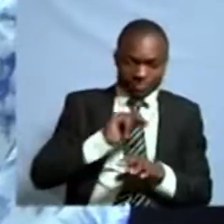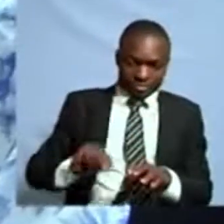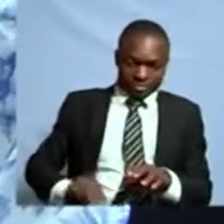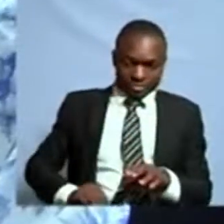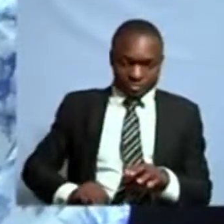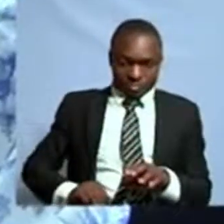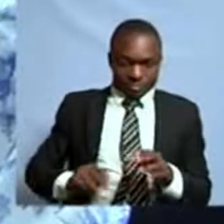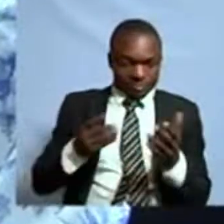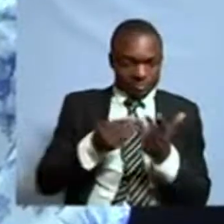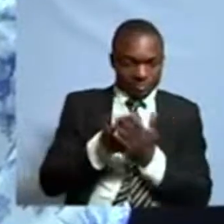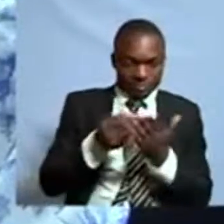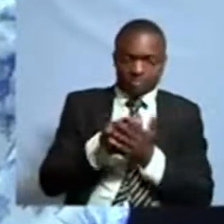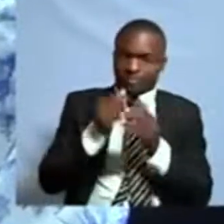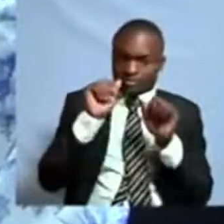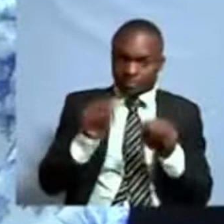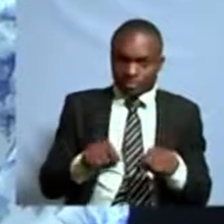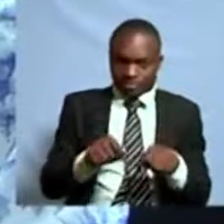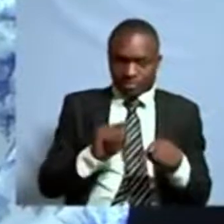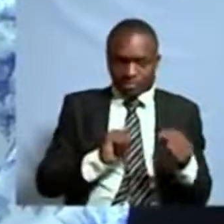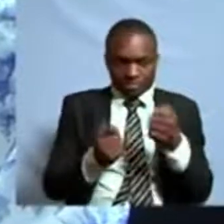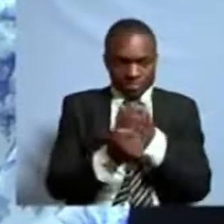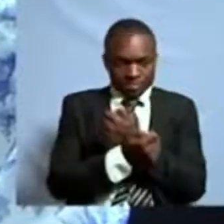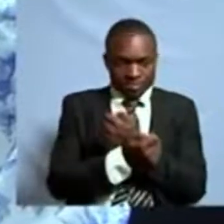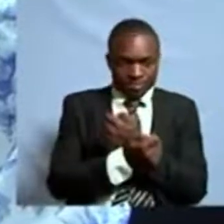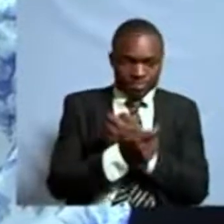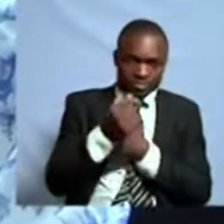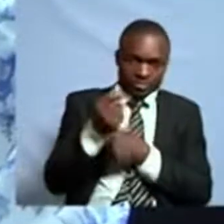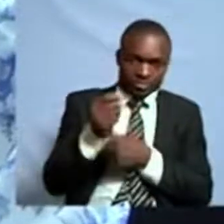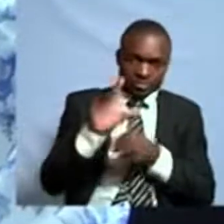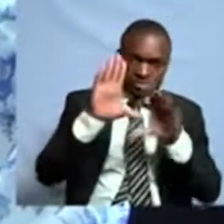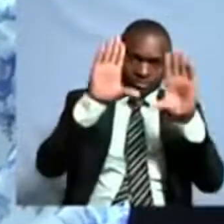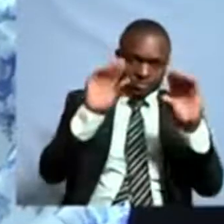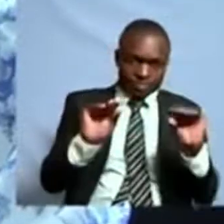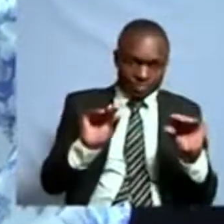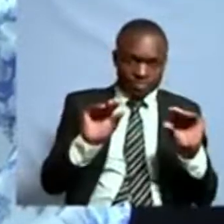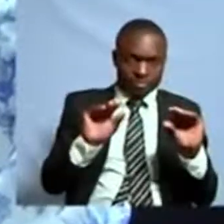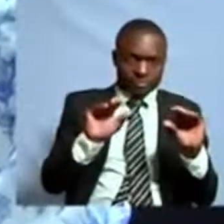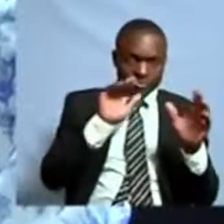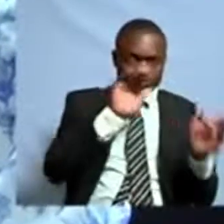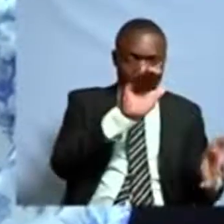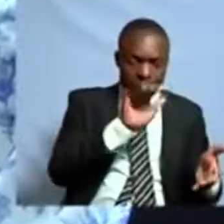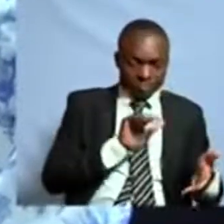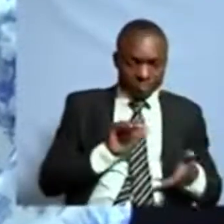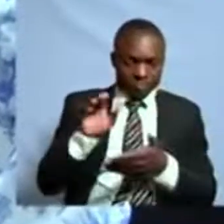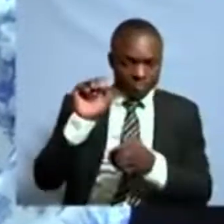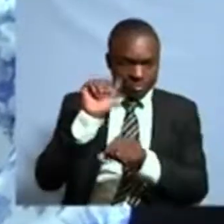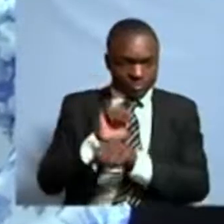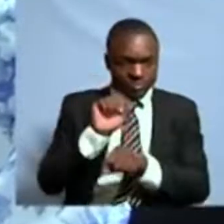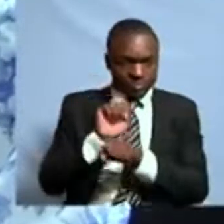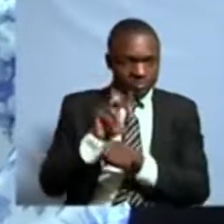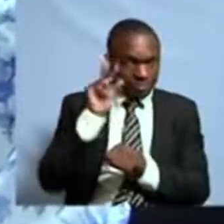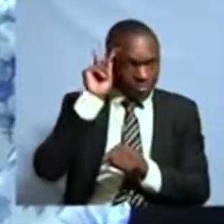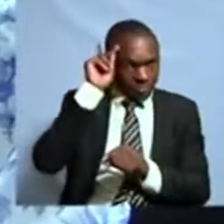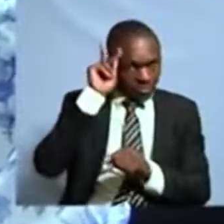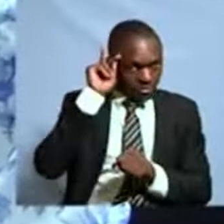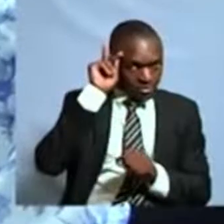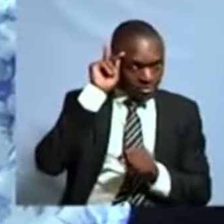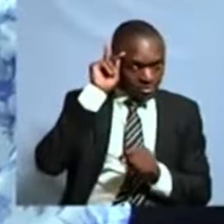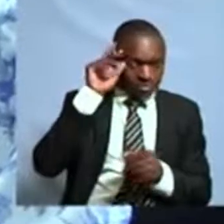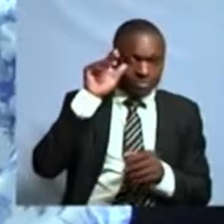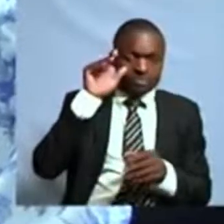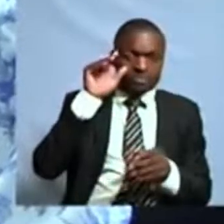fund may convert the amount in their account into pensionable employment for the purposes of pension